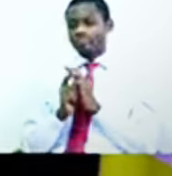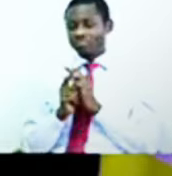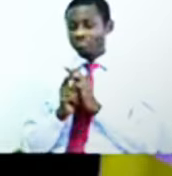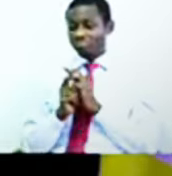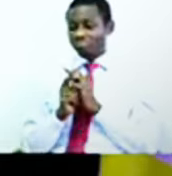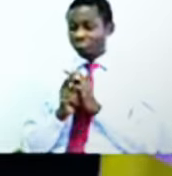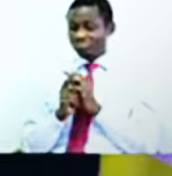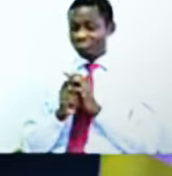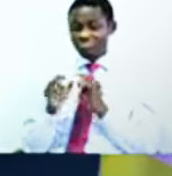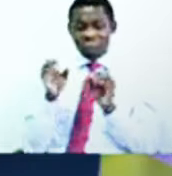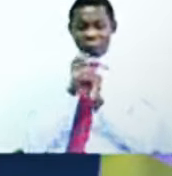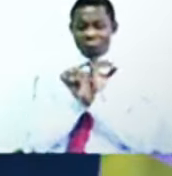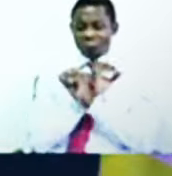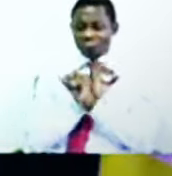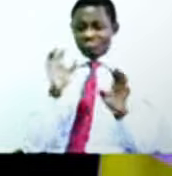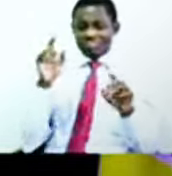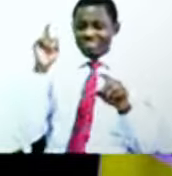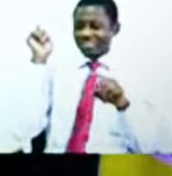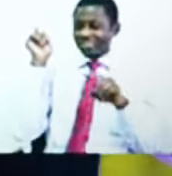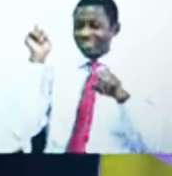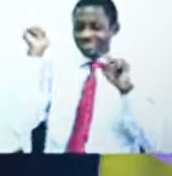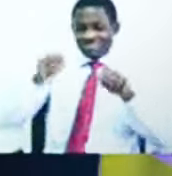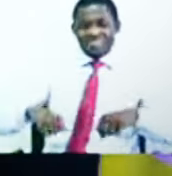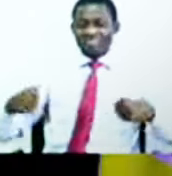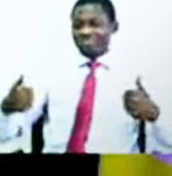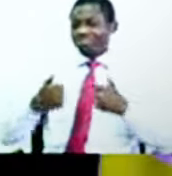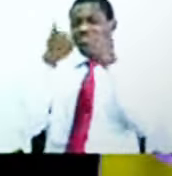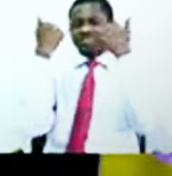Nothing can challenge the law.